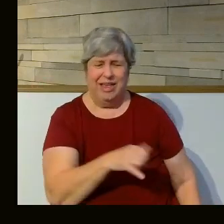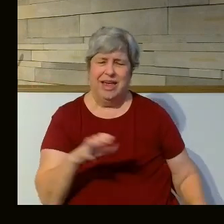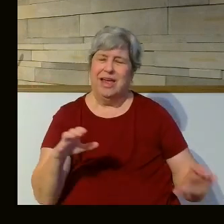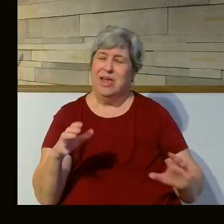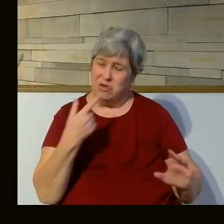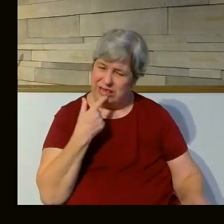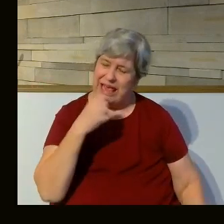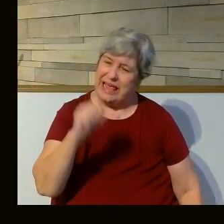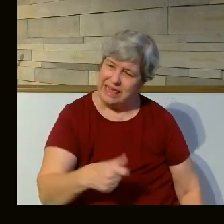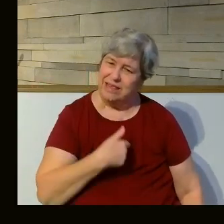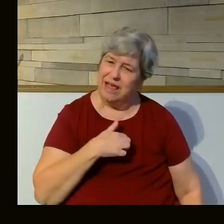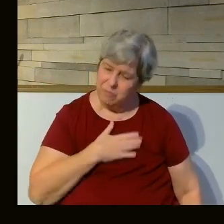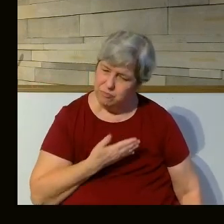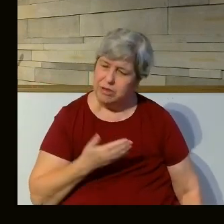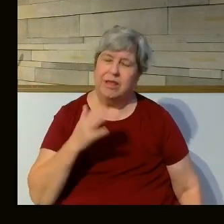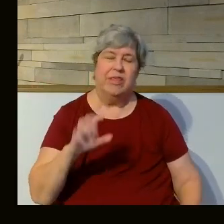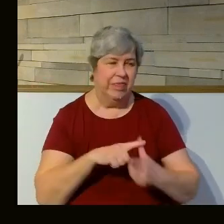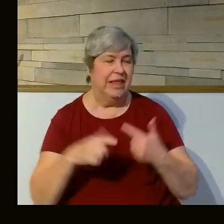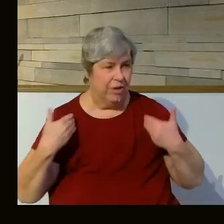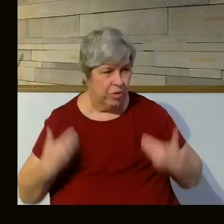you say you're going to do